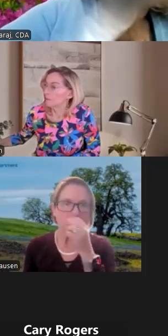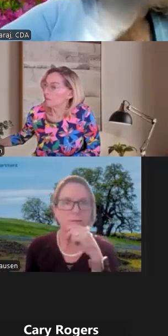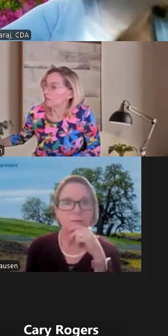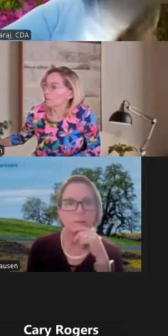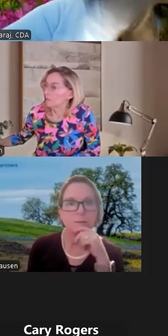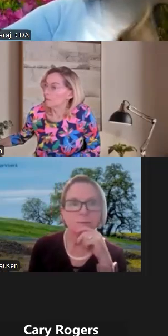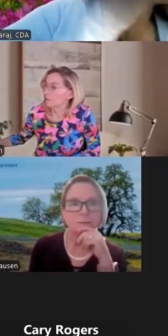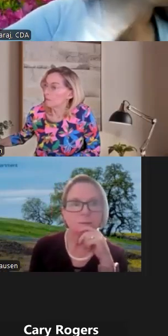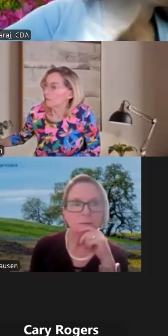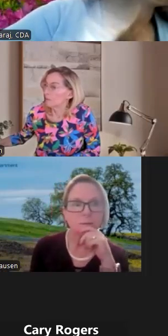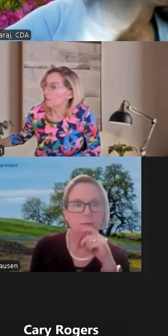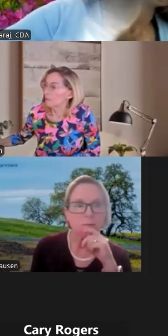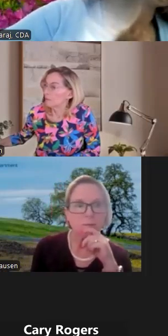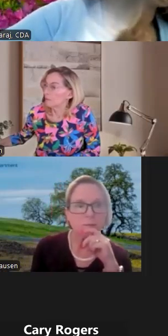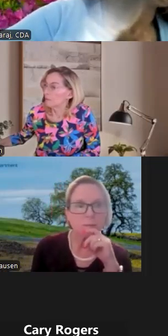go to CMS.